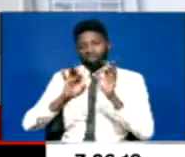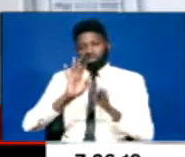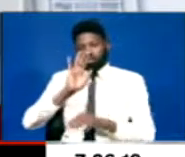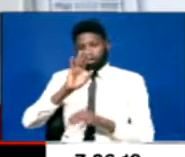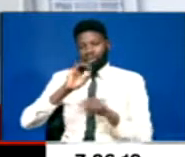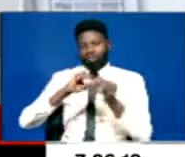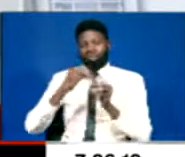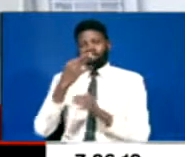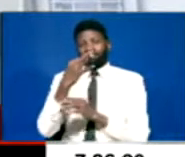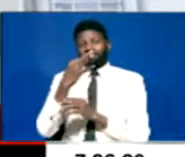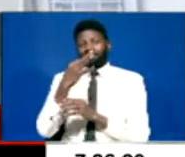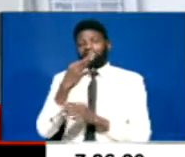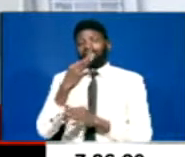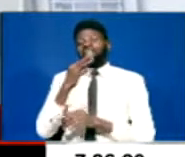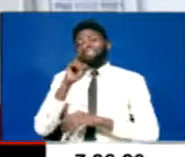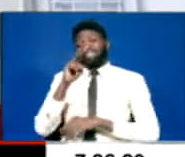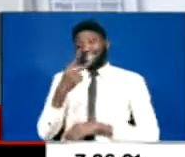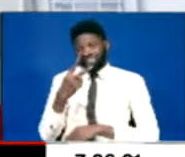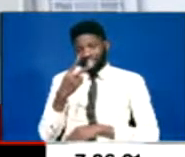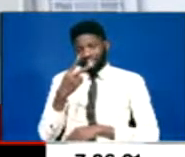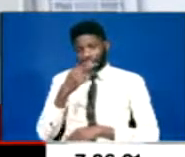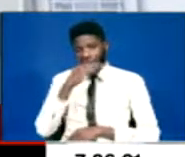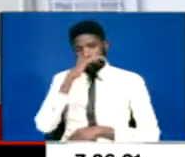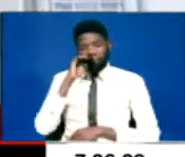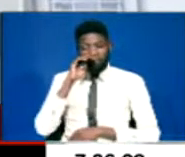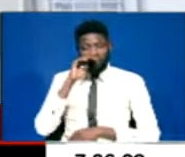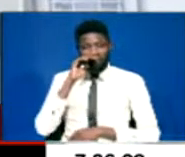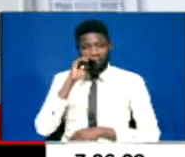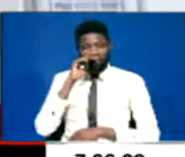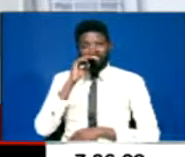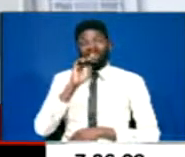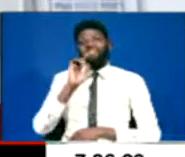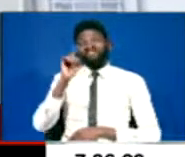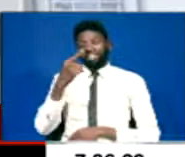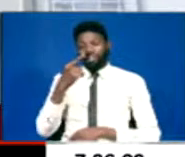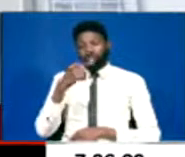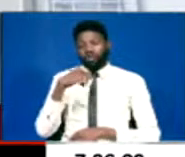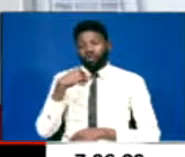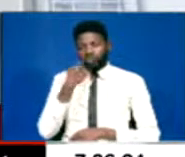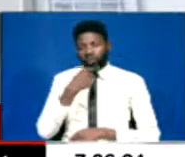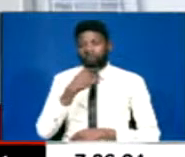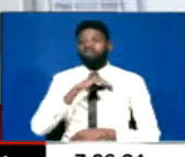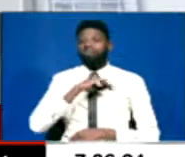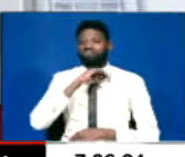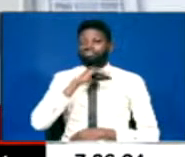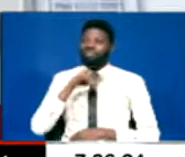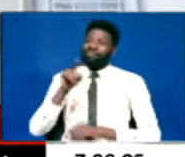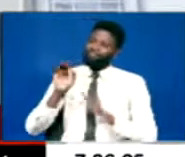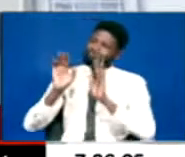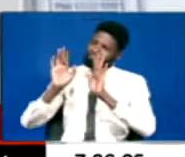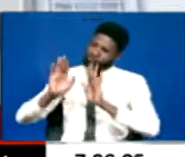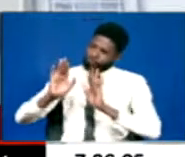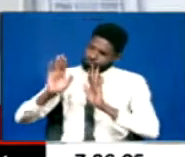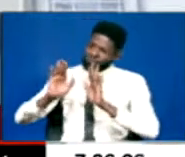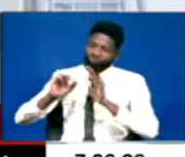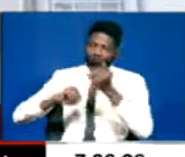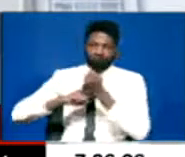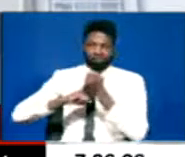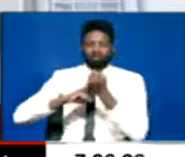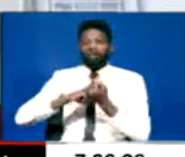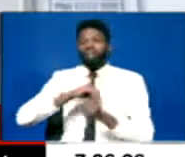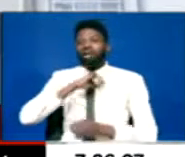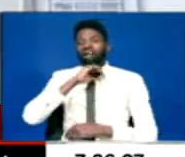after Musalia Mudavadi and the eventual winner Raila Odinga. He campaigned for Raila Odinga in the 2007